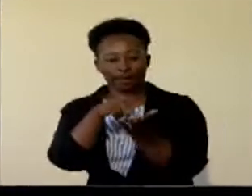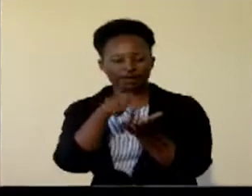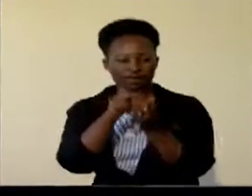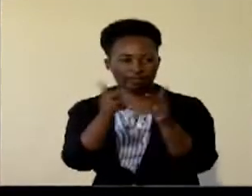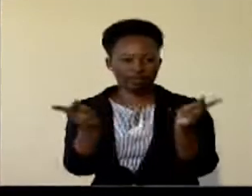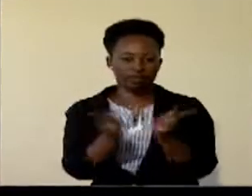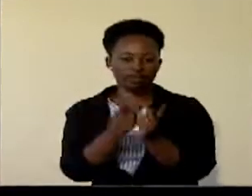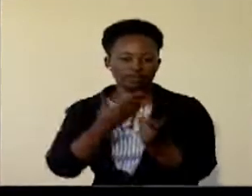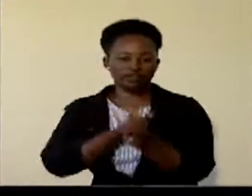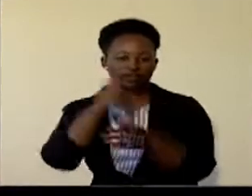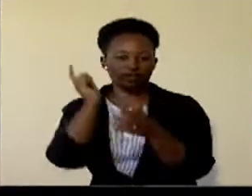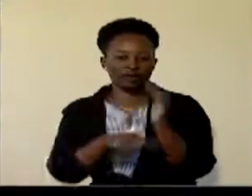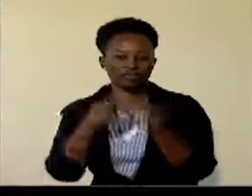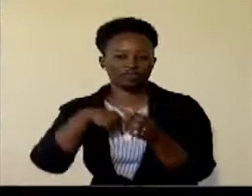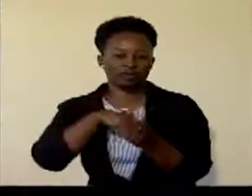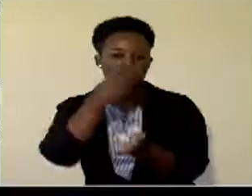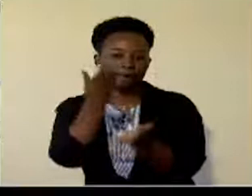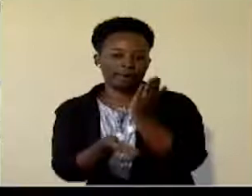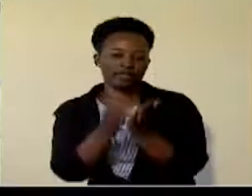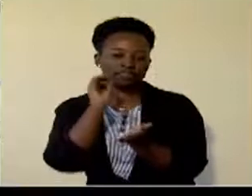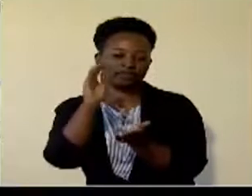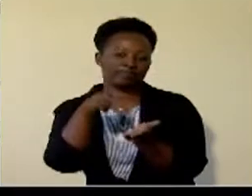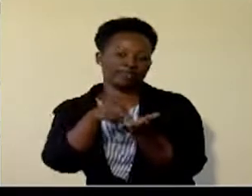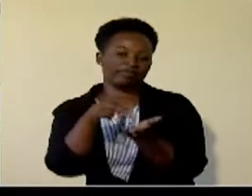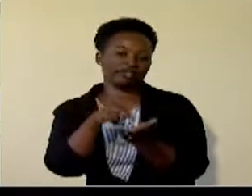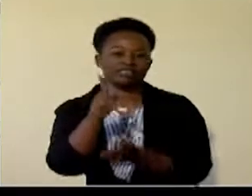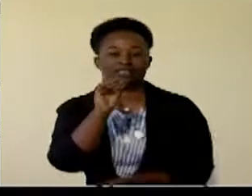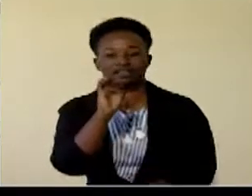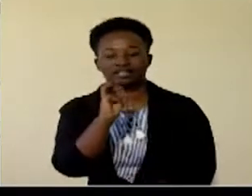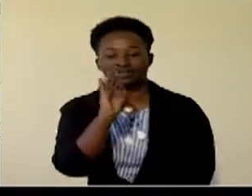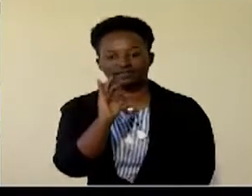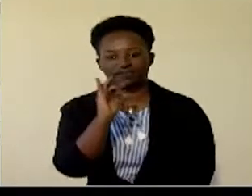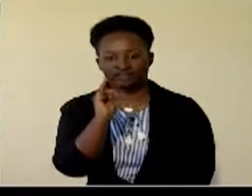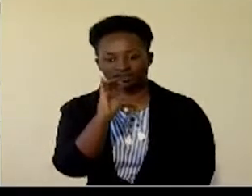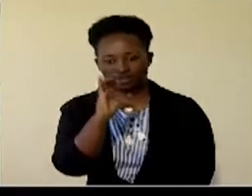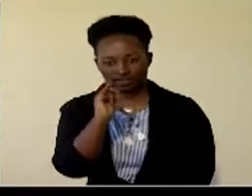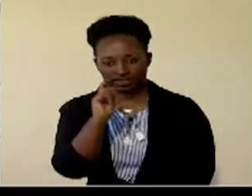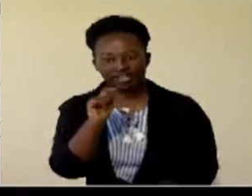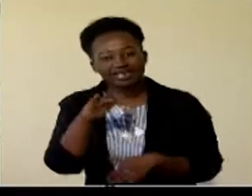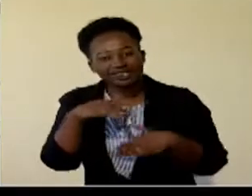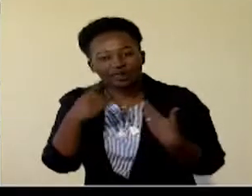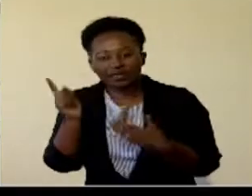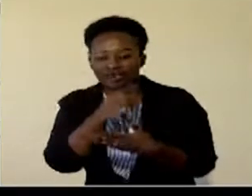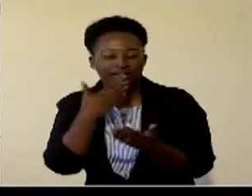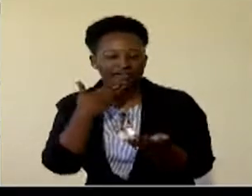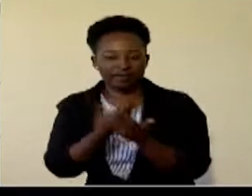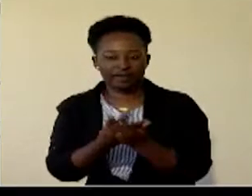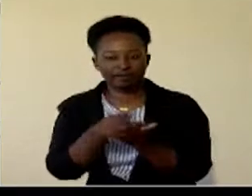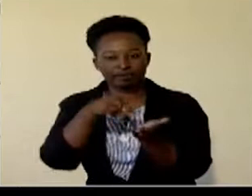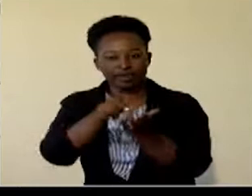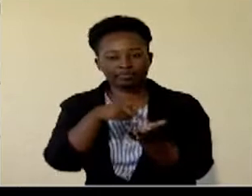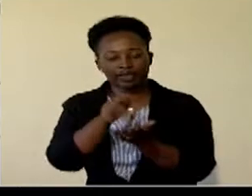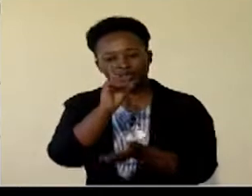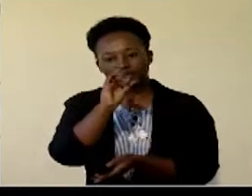of payment deficit, or what we call an unfavorable balance of payment. What is balance of payment